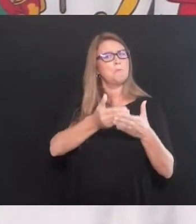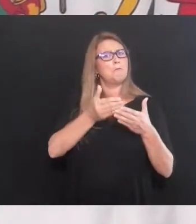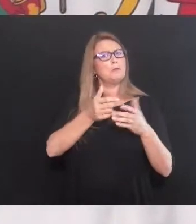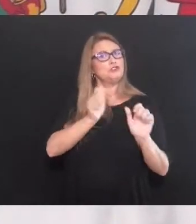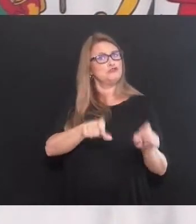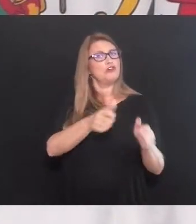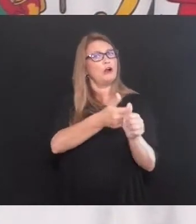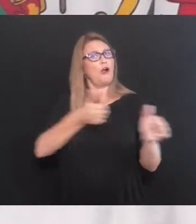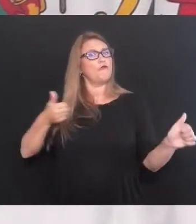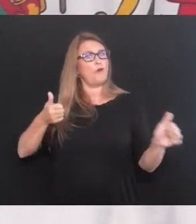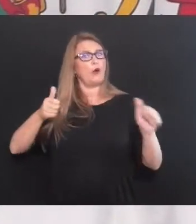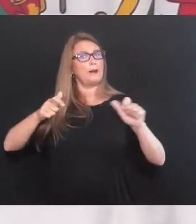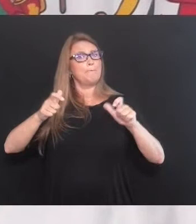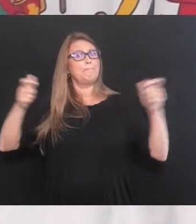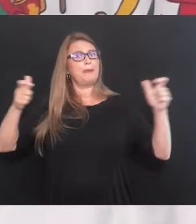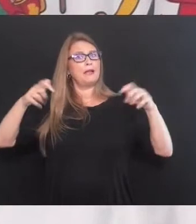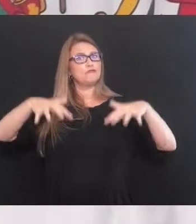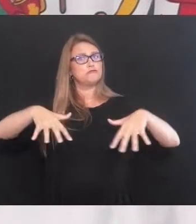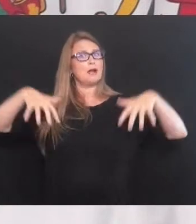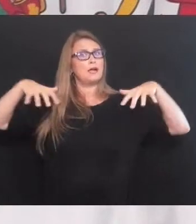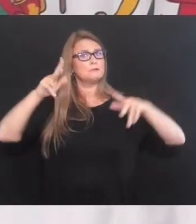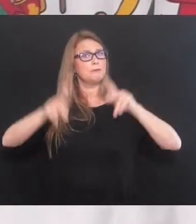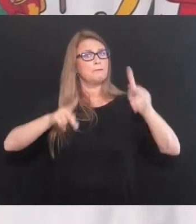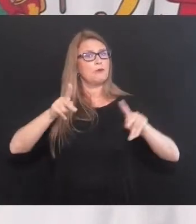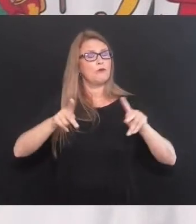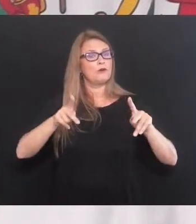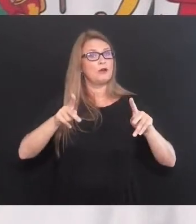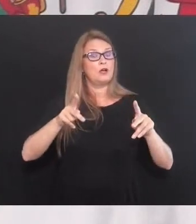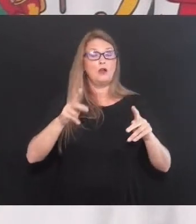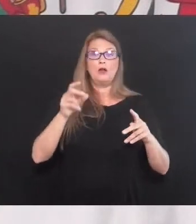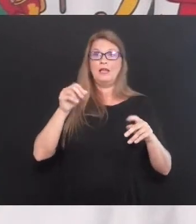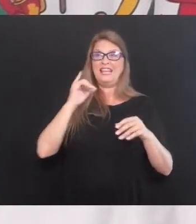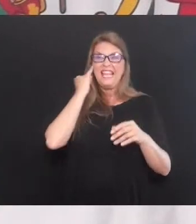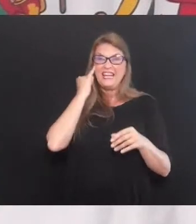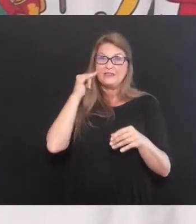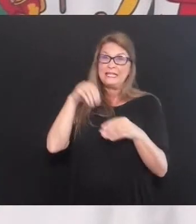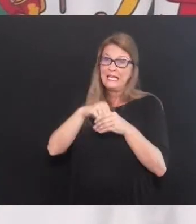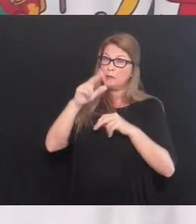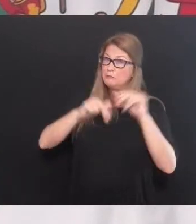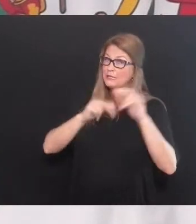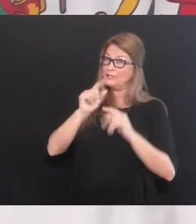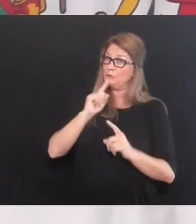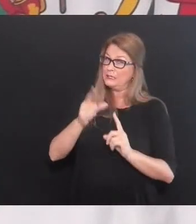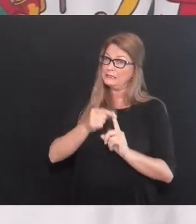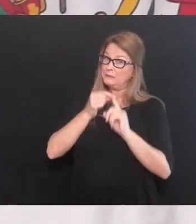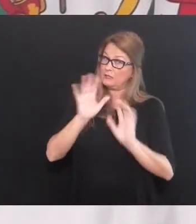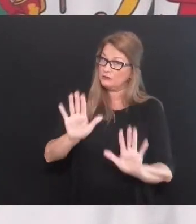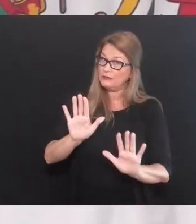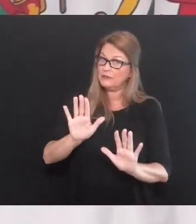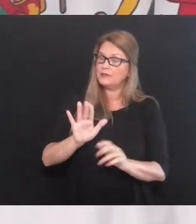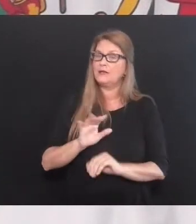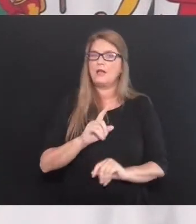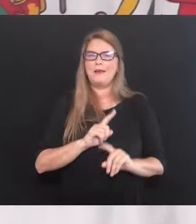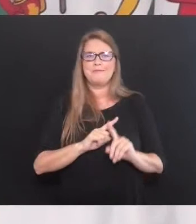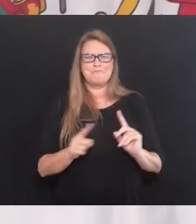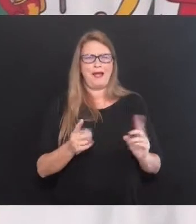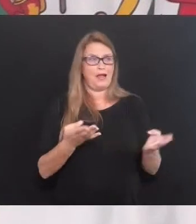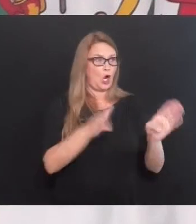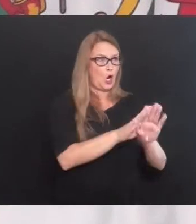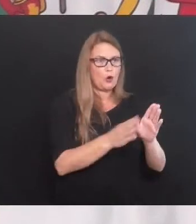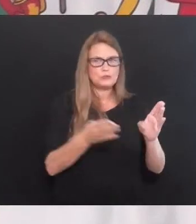of people, absolutely, especially if you're indoors. But from the standpoint of shutting